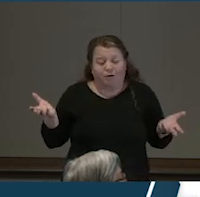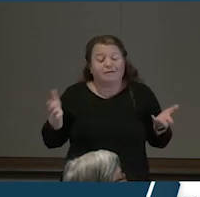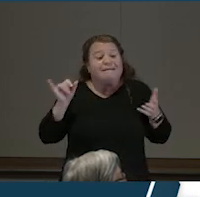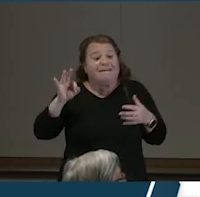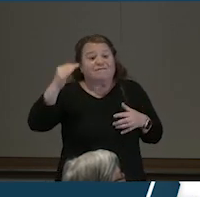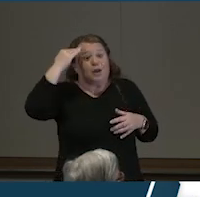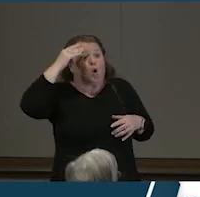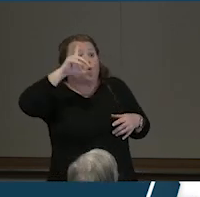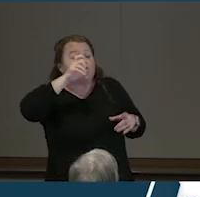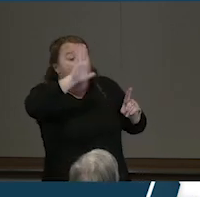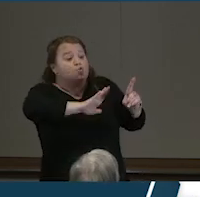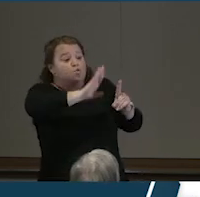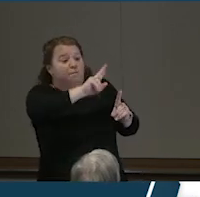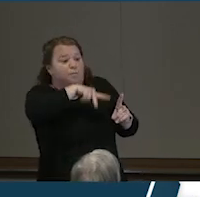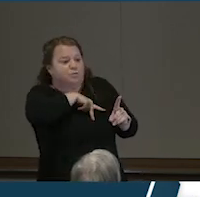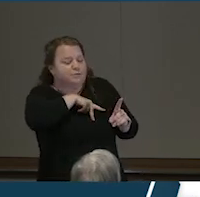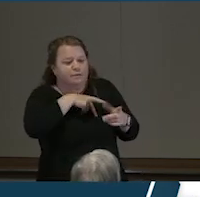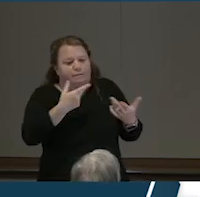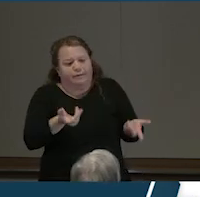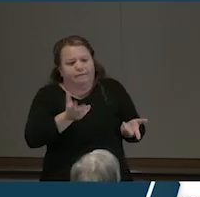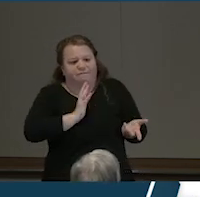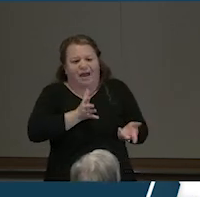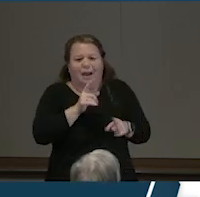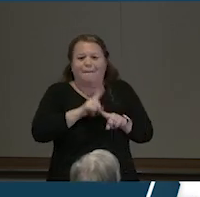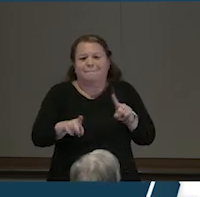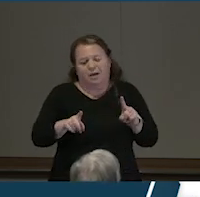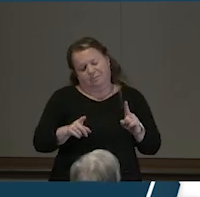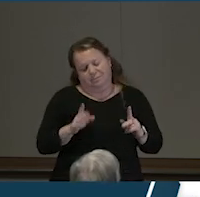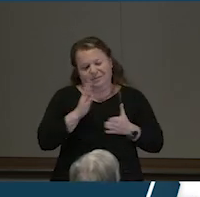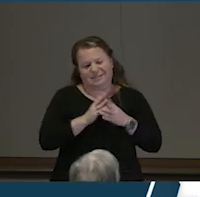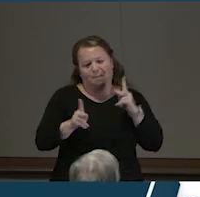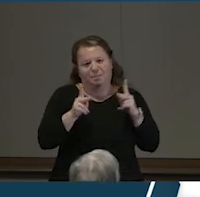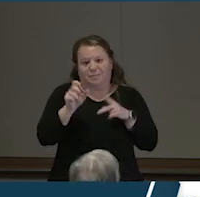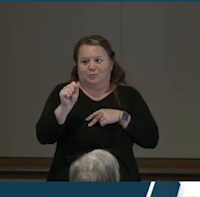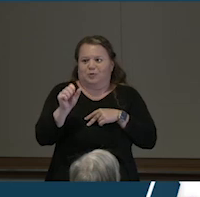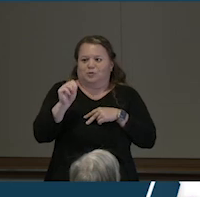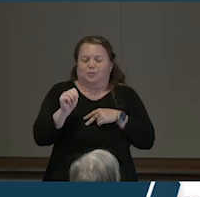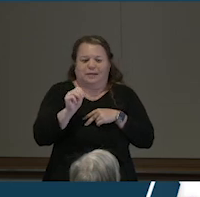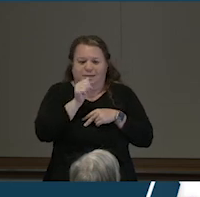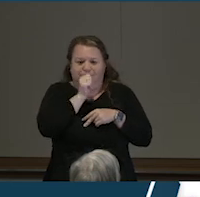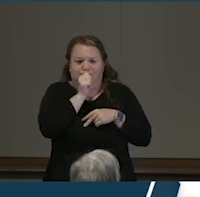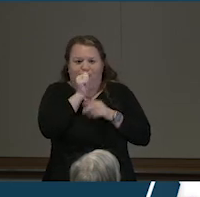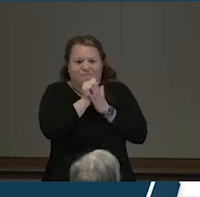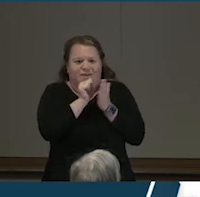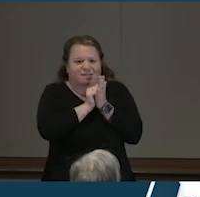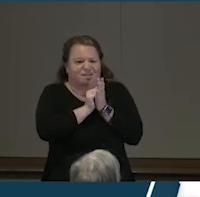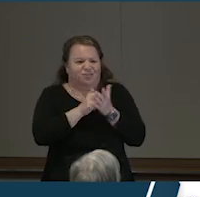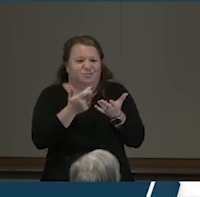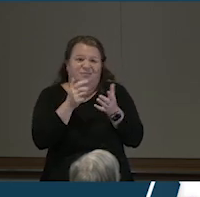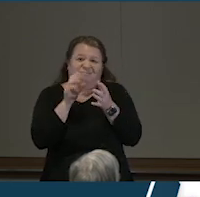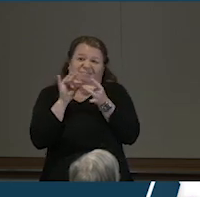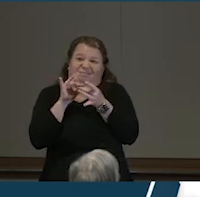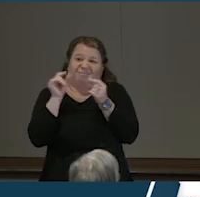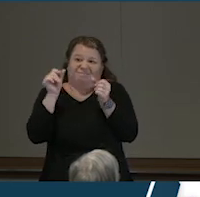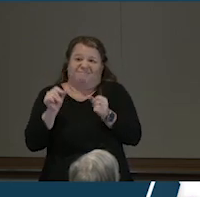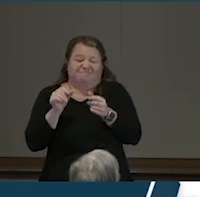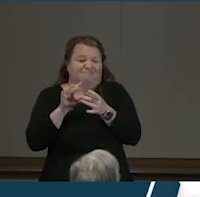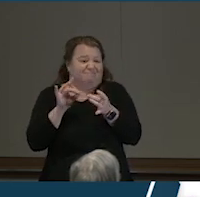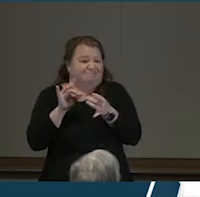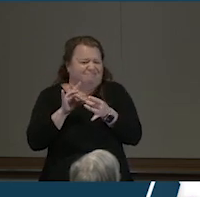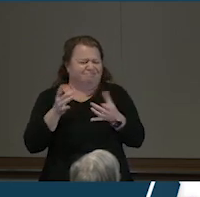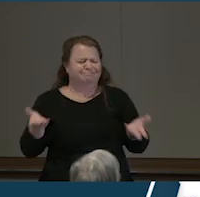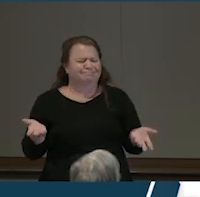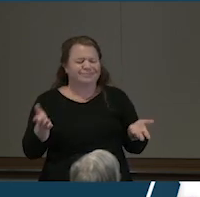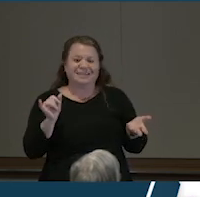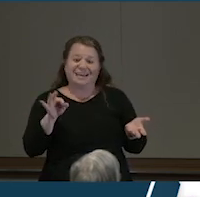personally, but if you're going to make yourself anonymous, I love those. People make themselves anonymous and then they make all these comments. If you can't